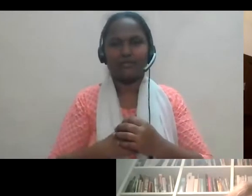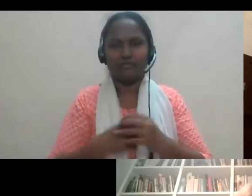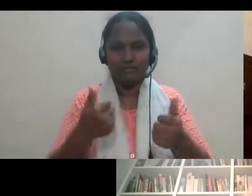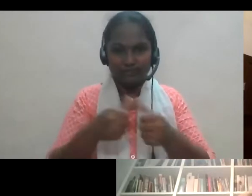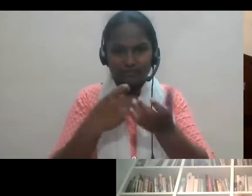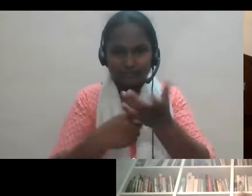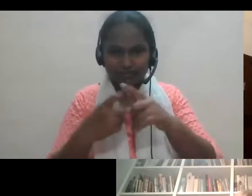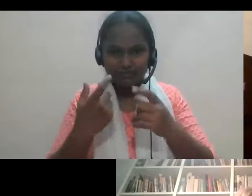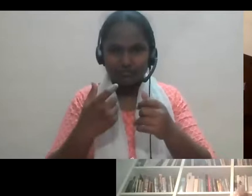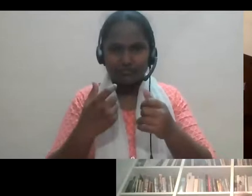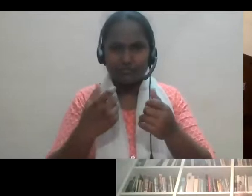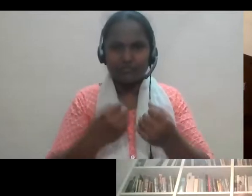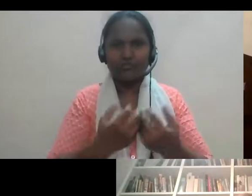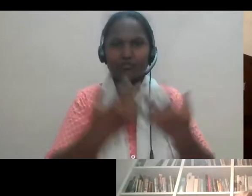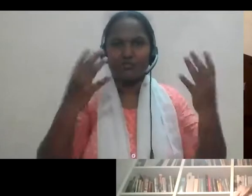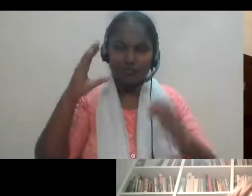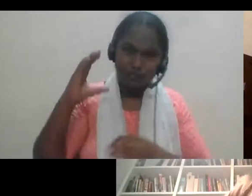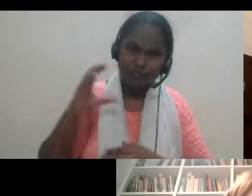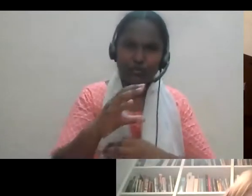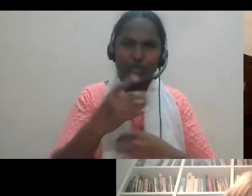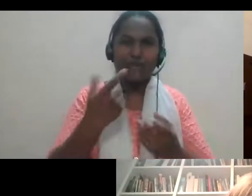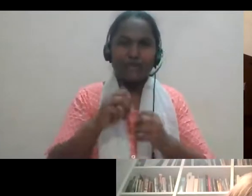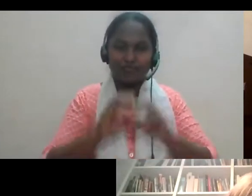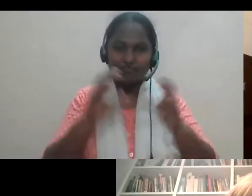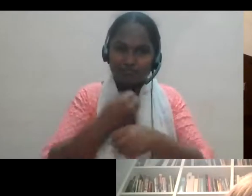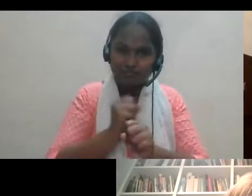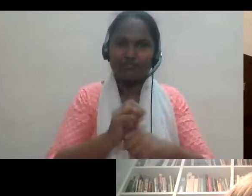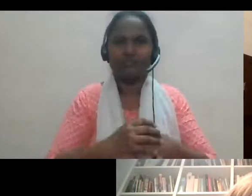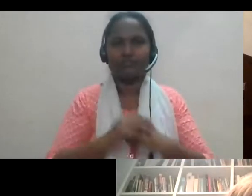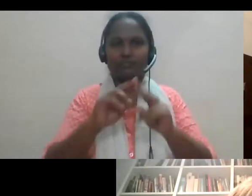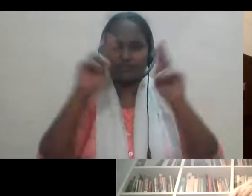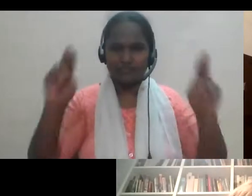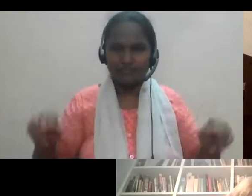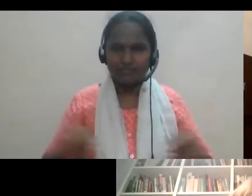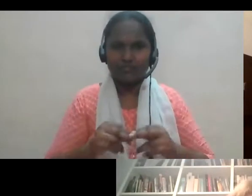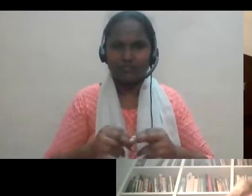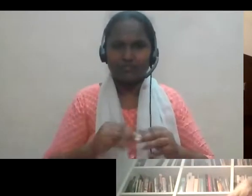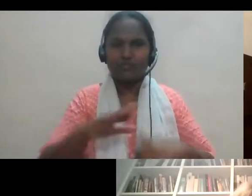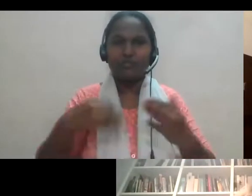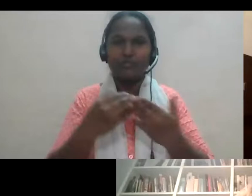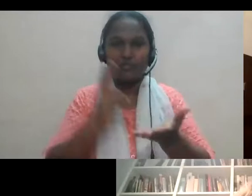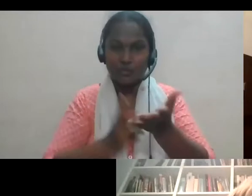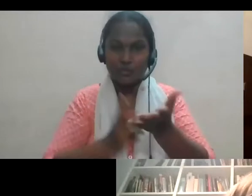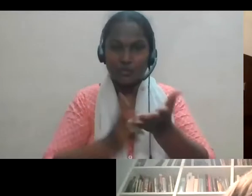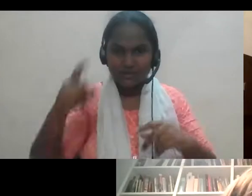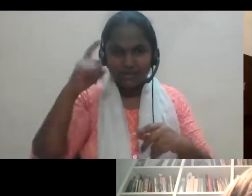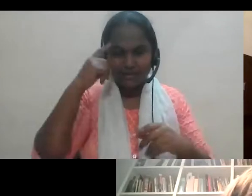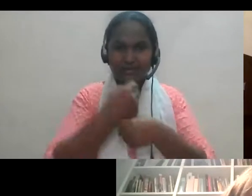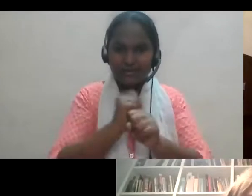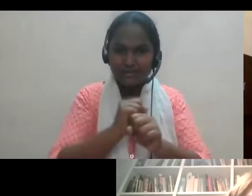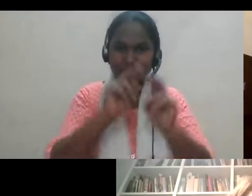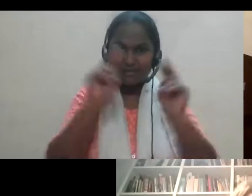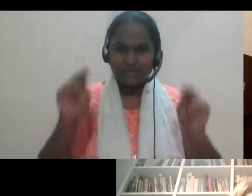extraordinary force and creative an enormous creative spirit.